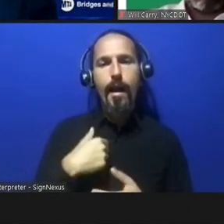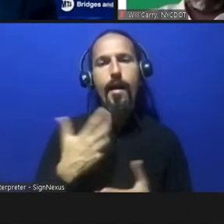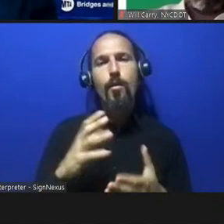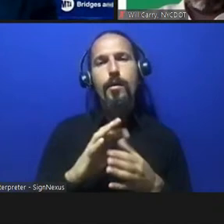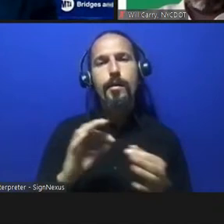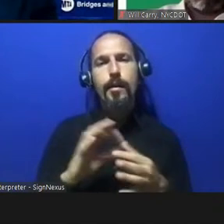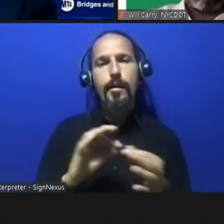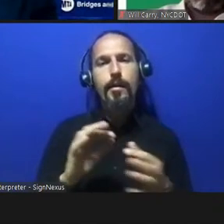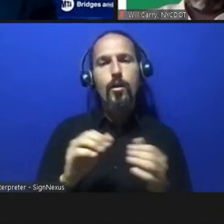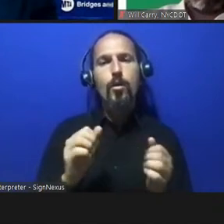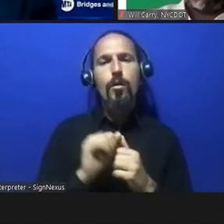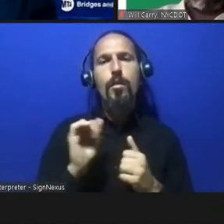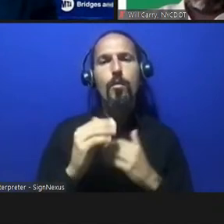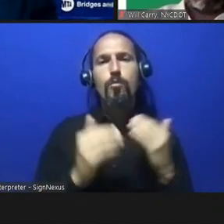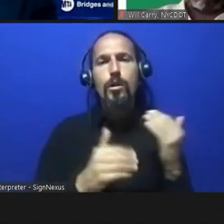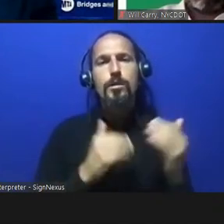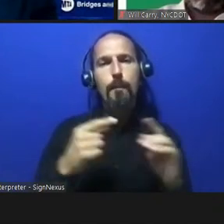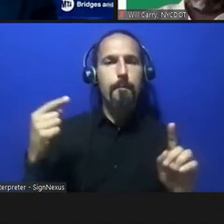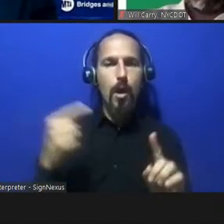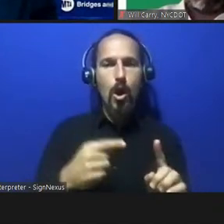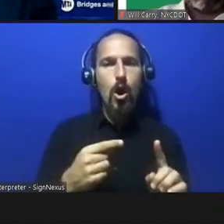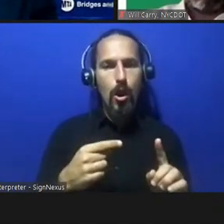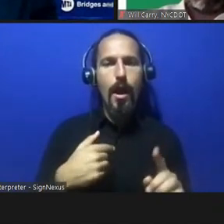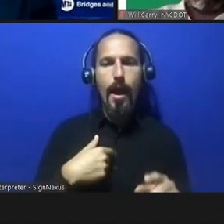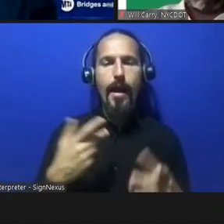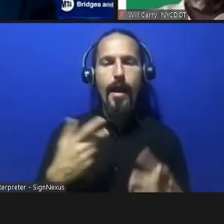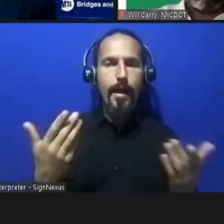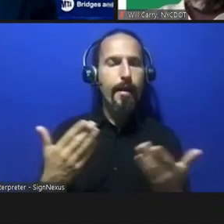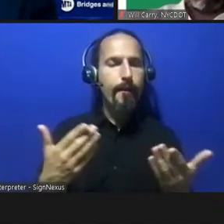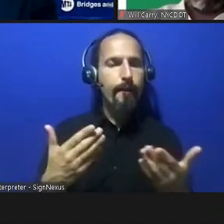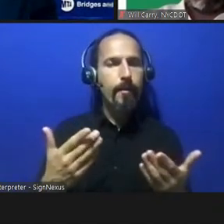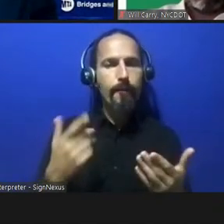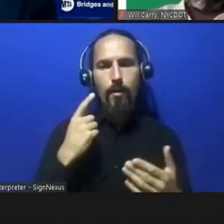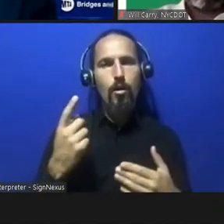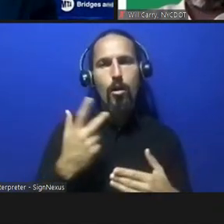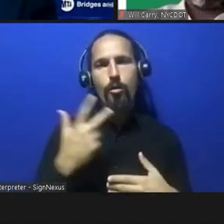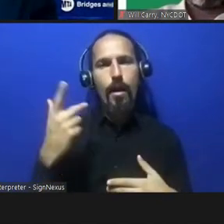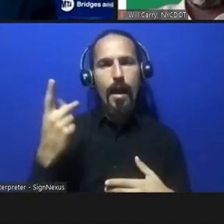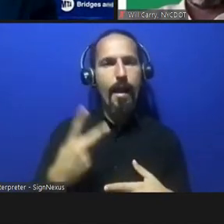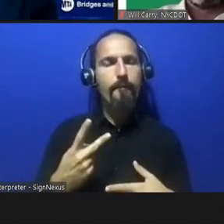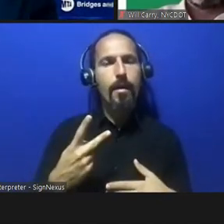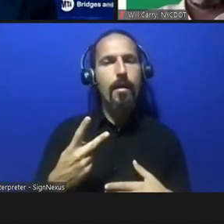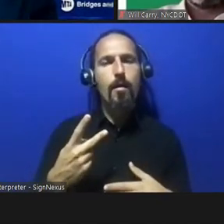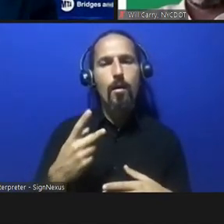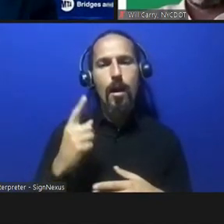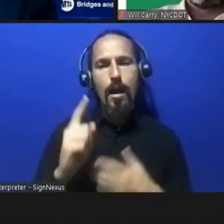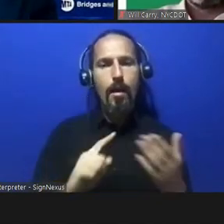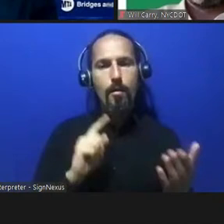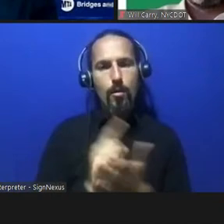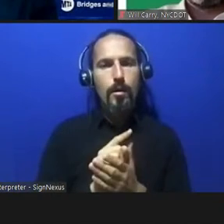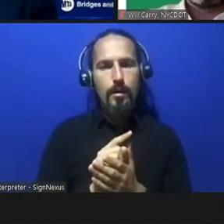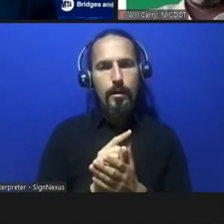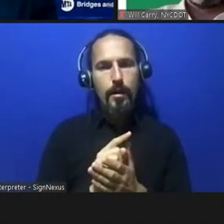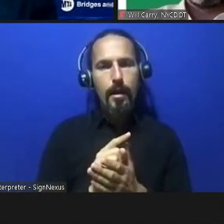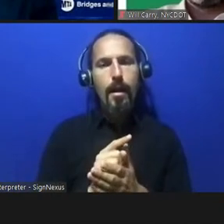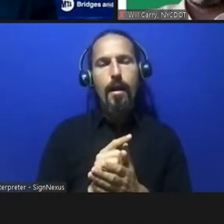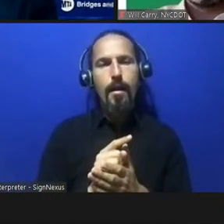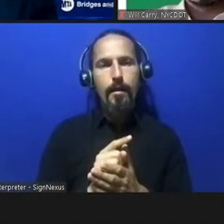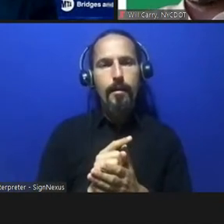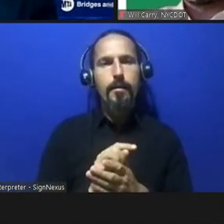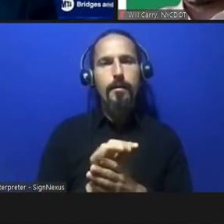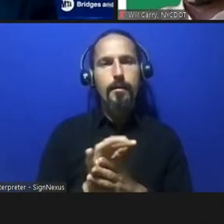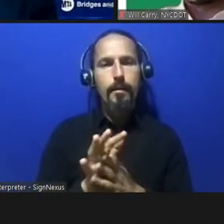start off with a procedural point i i've stayed on for i don't know three and a half hours now i i find it